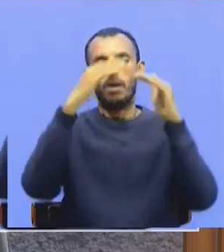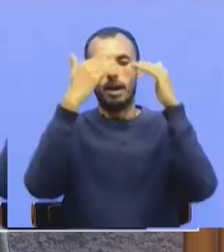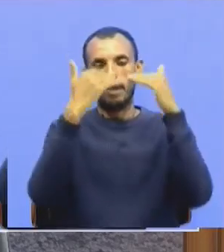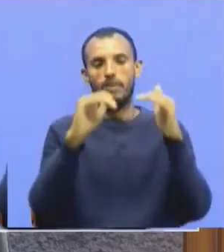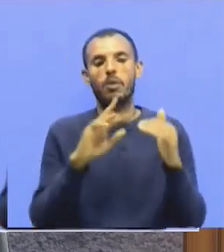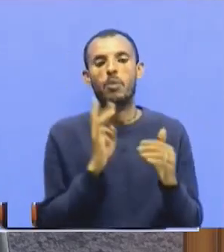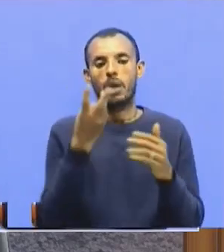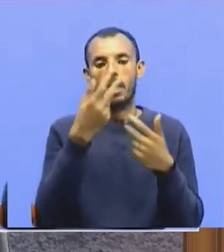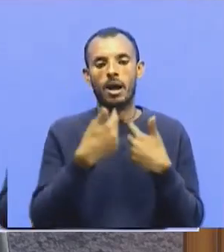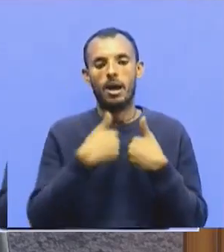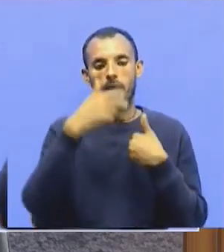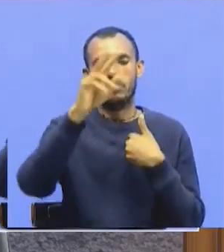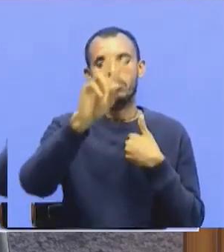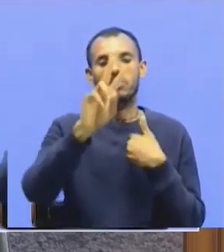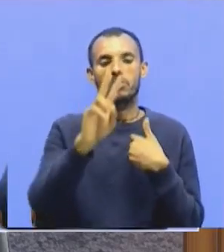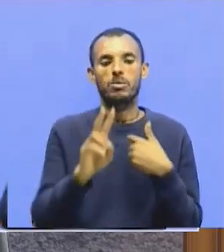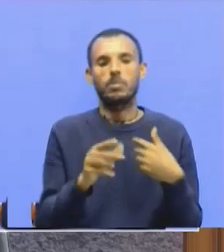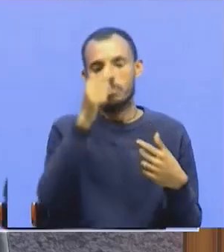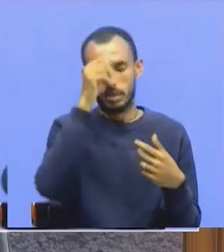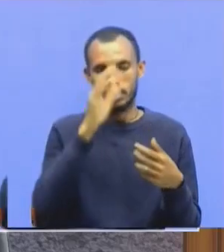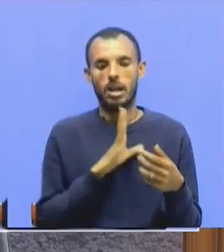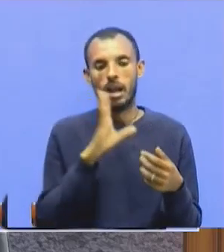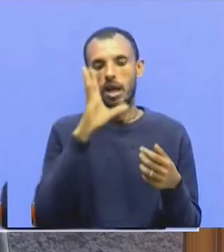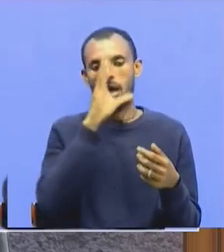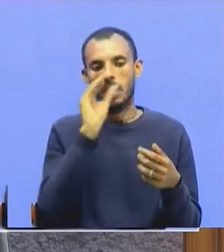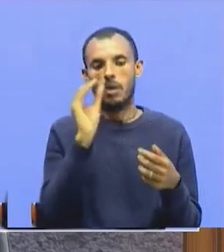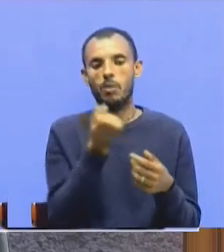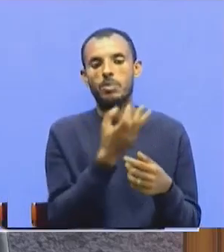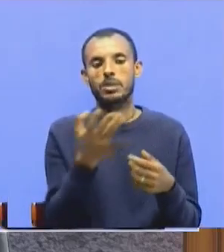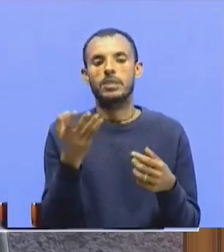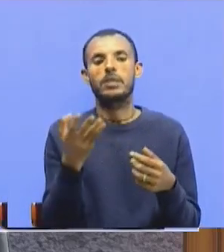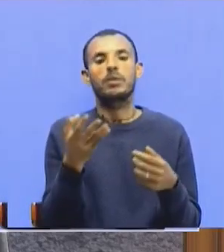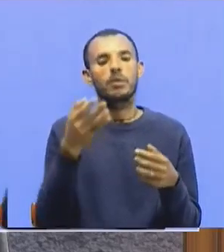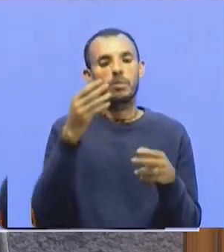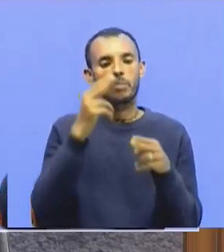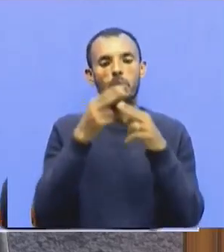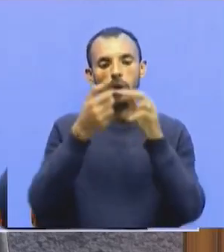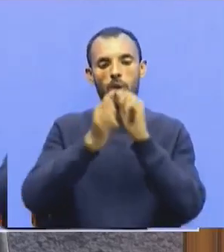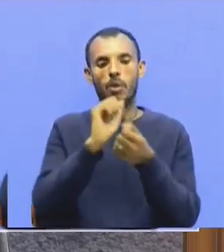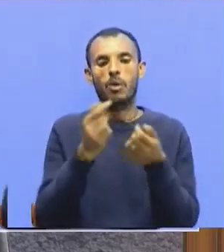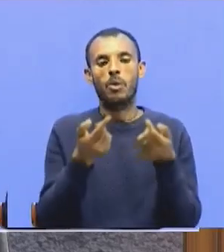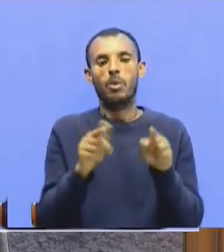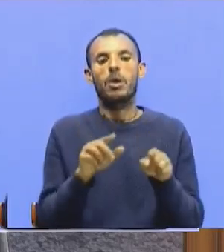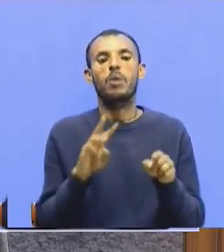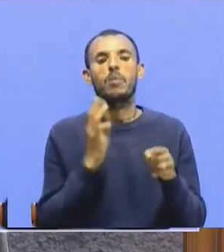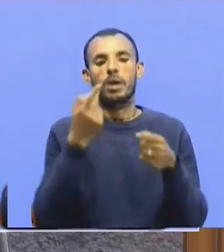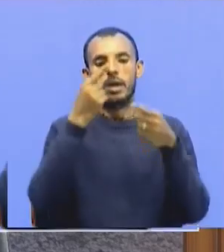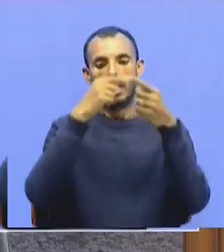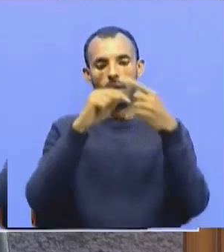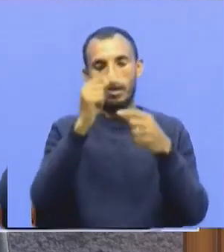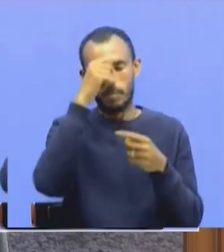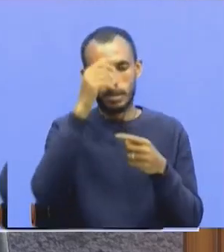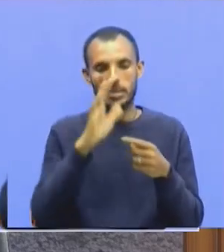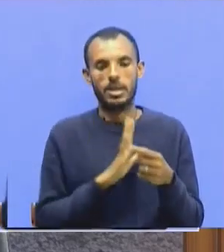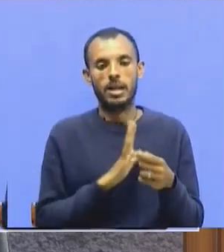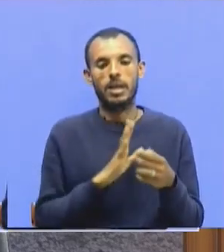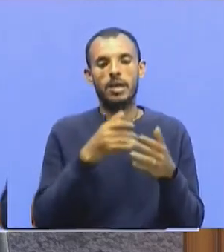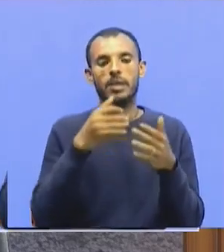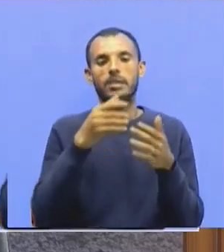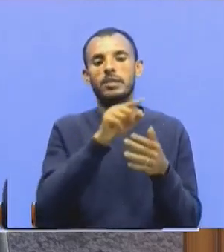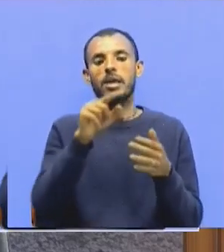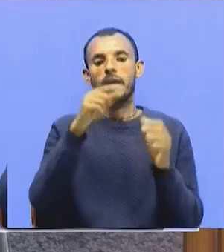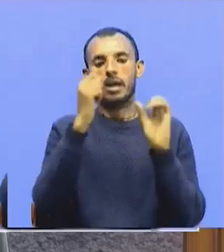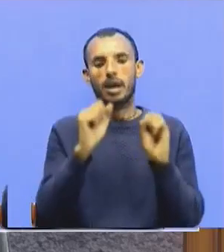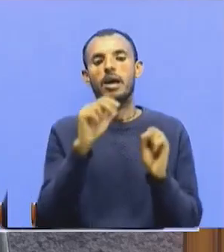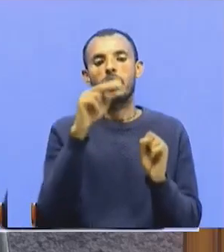have two of them, personal and object pronoun. When we come to personal pronoun, they can be as a subject,